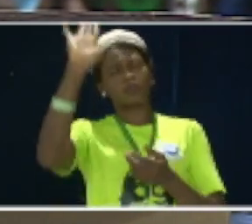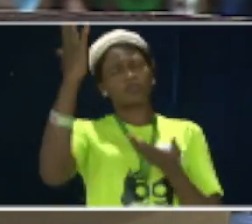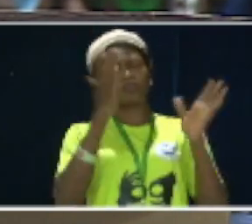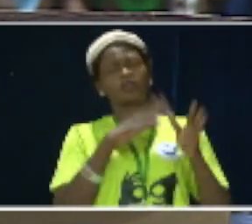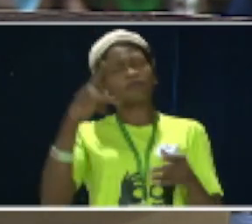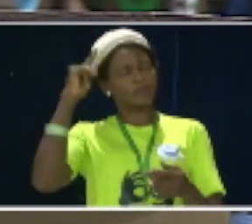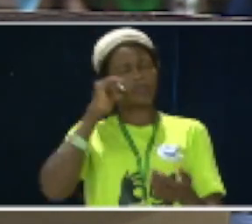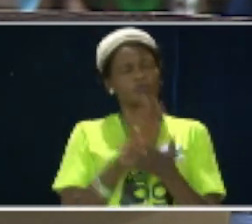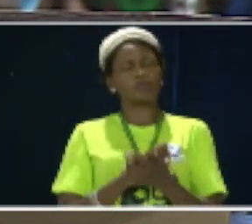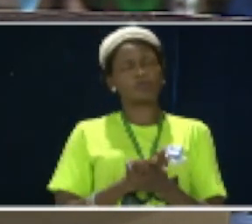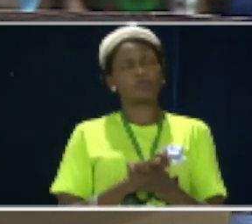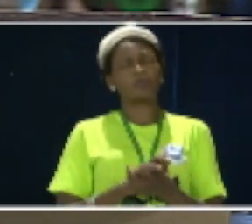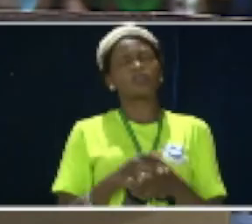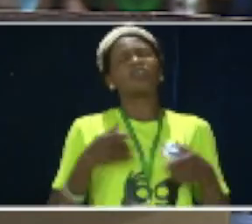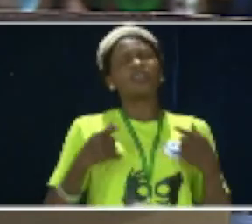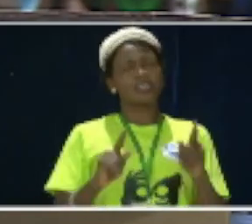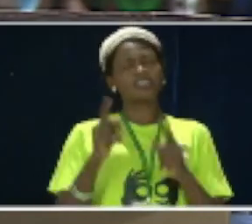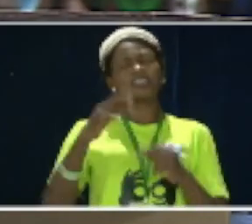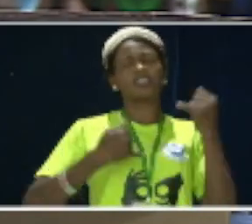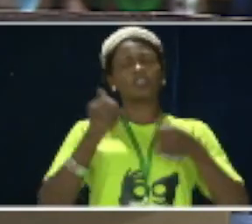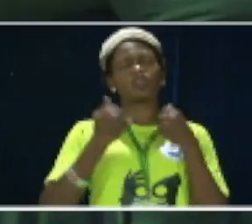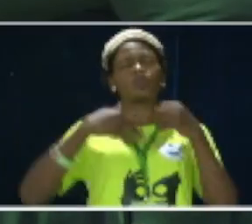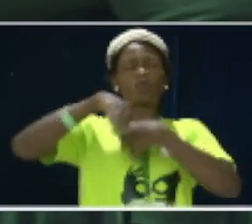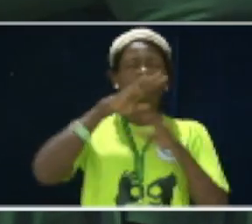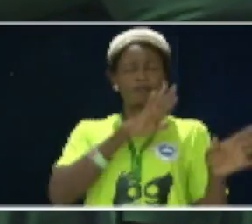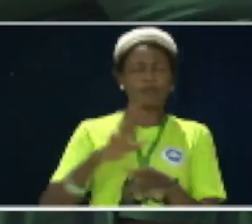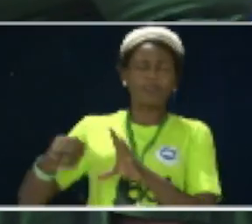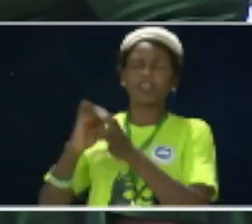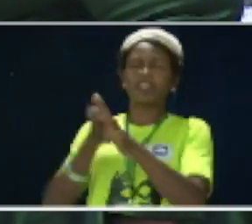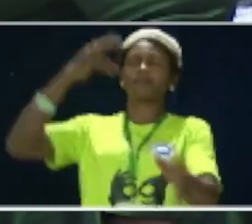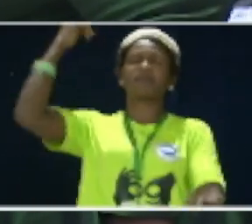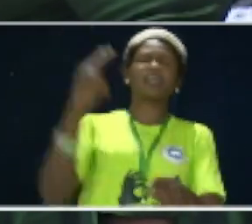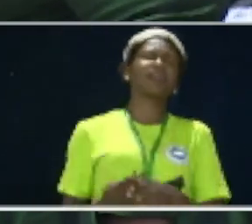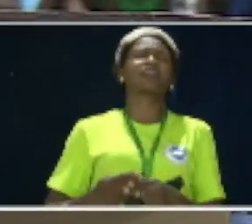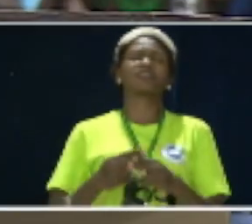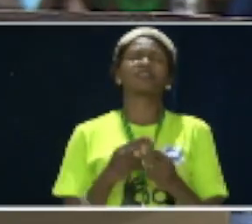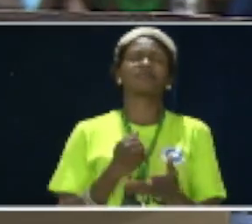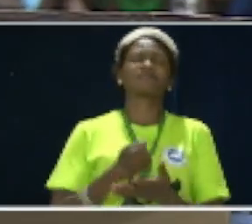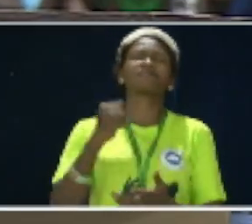his wife. Let their joy overflow.